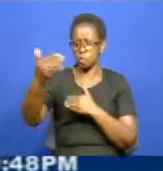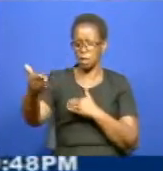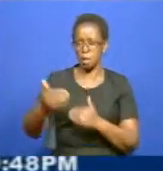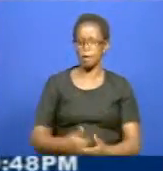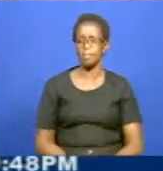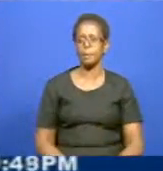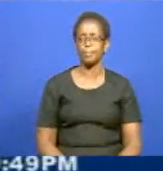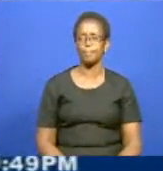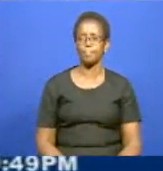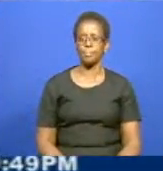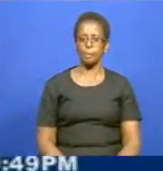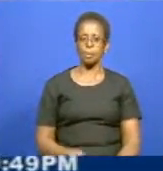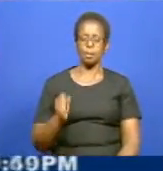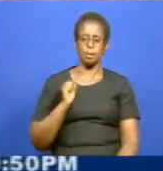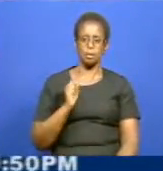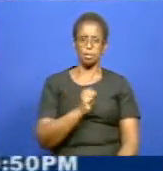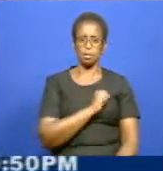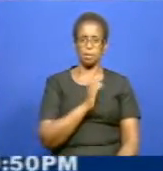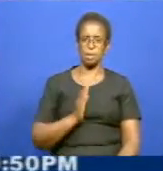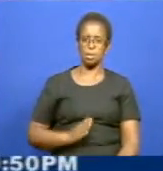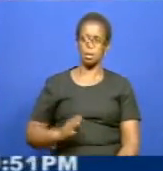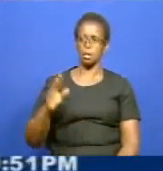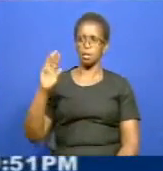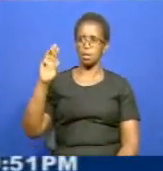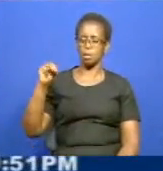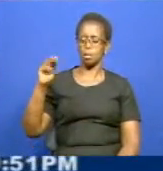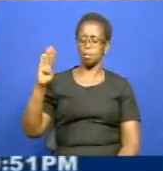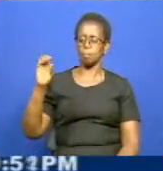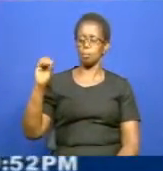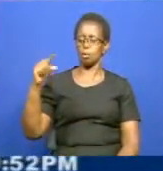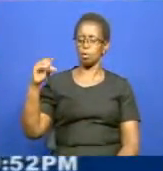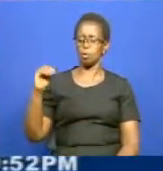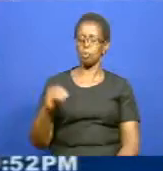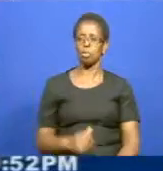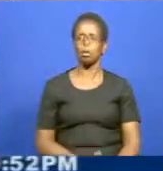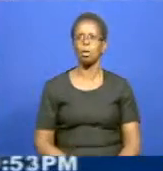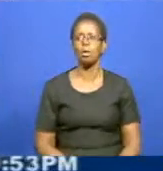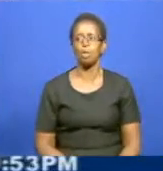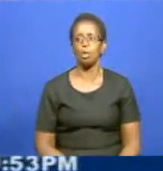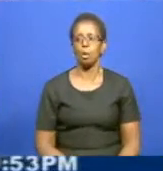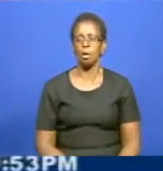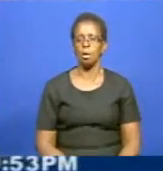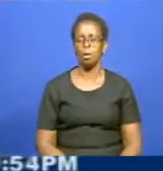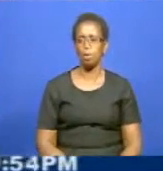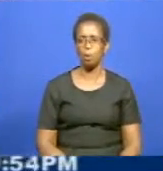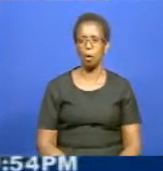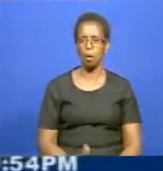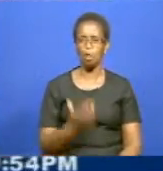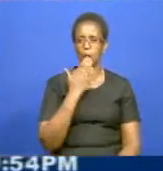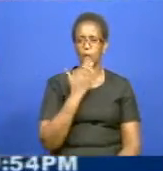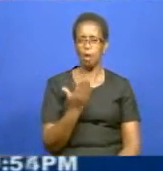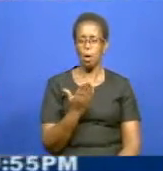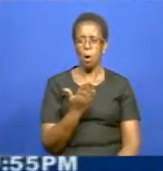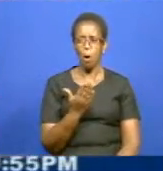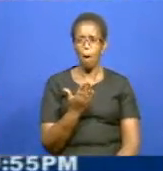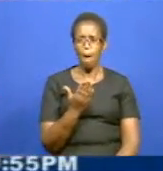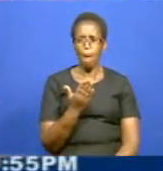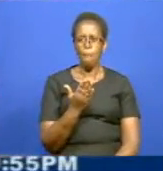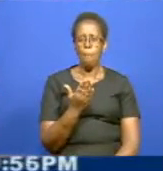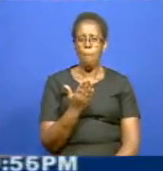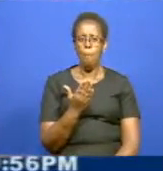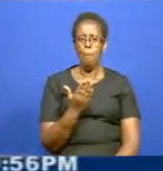Senator Mbogo Chilayako. Thank you, Mr. Speaker. Mr. Speaker, I want to